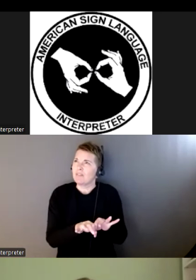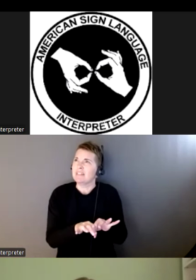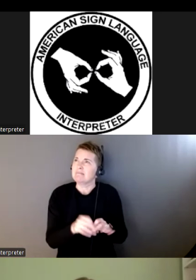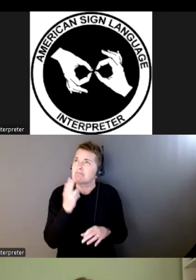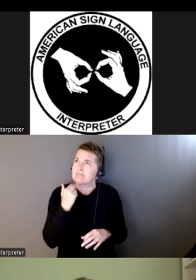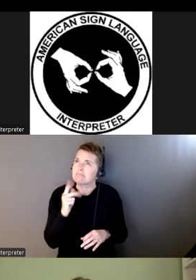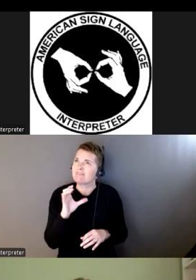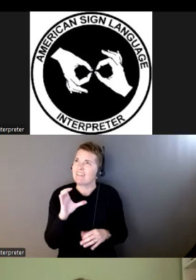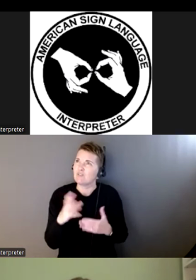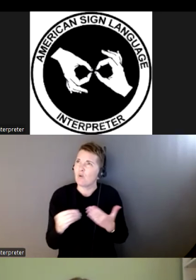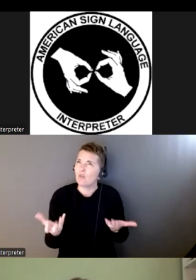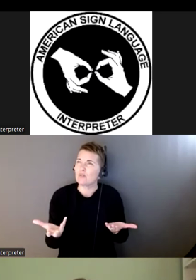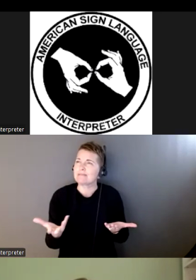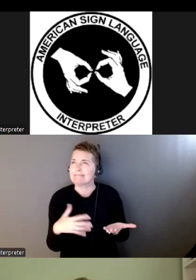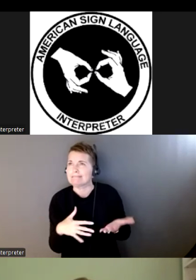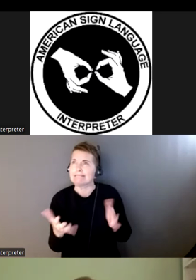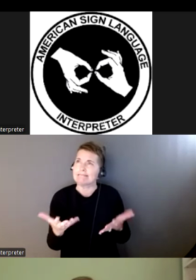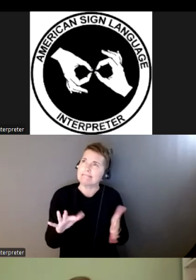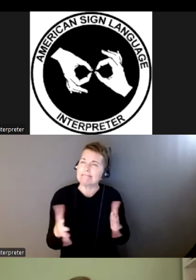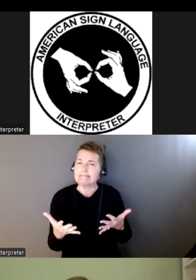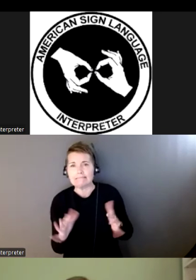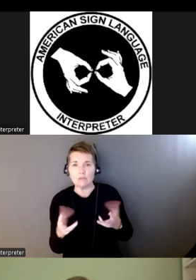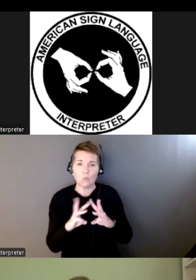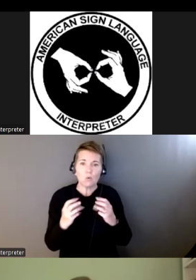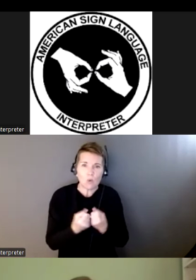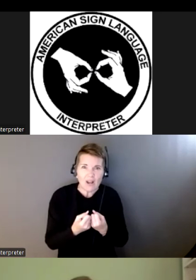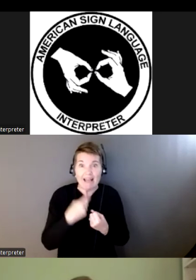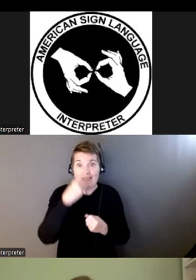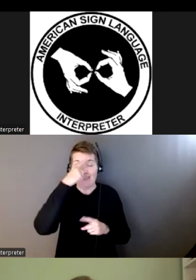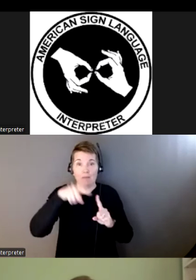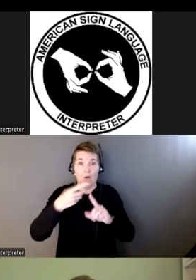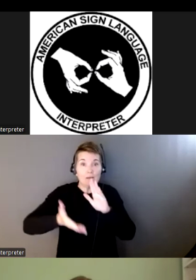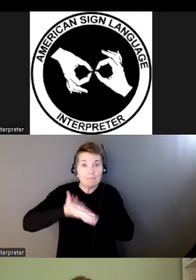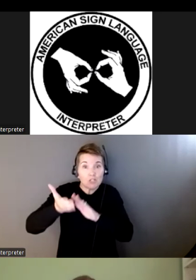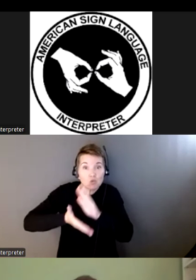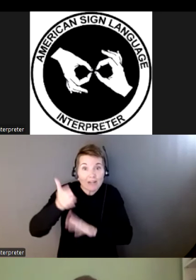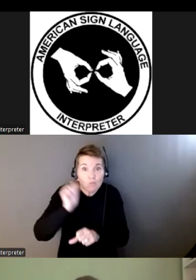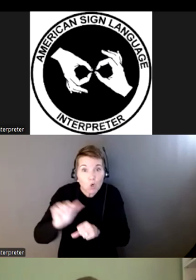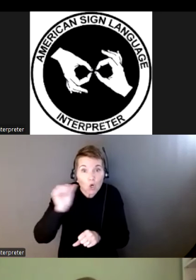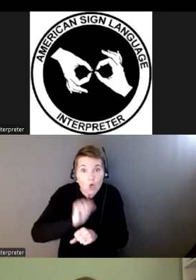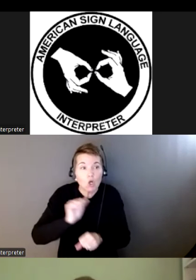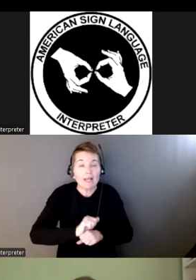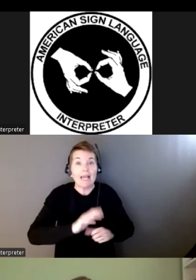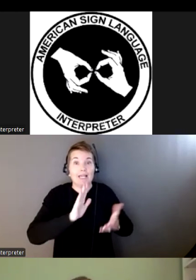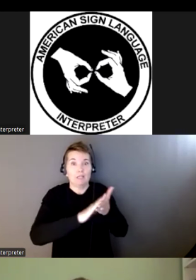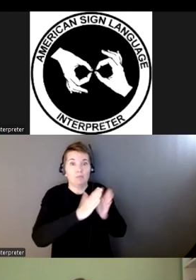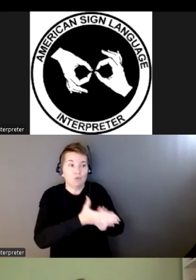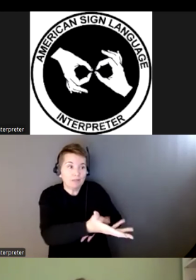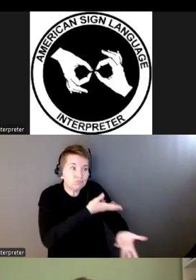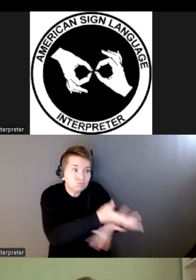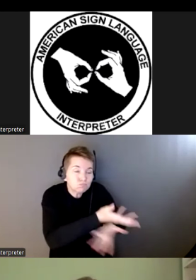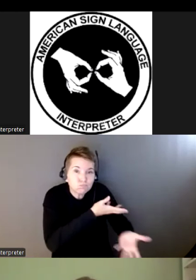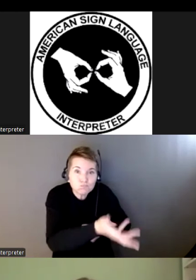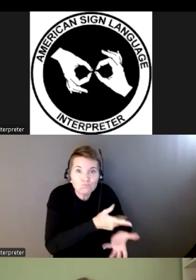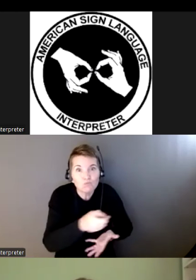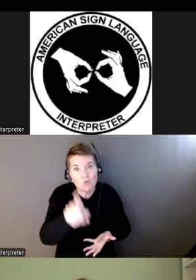small amount, and really factor all the administrative and community building work that you're going to be doing as part